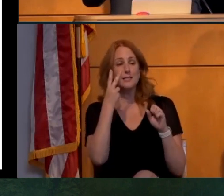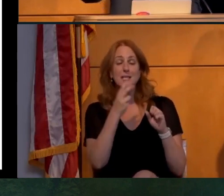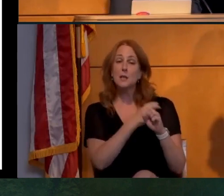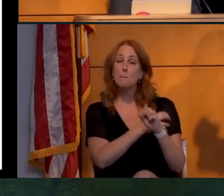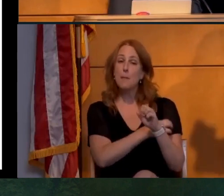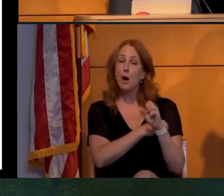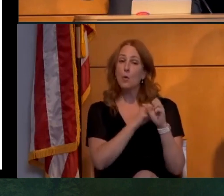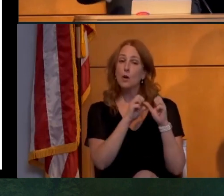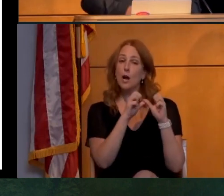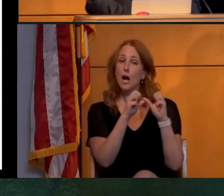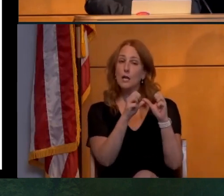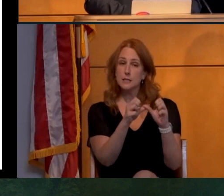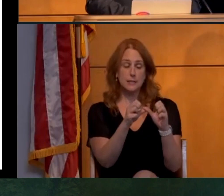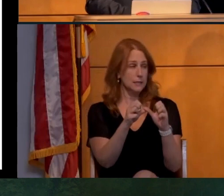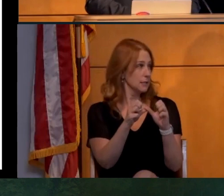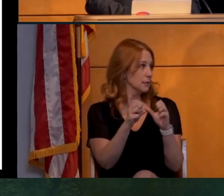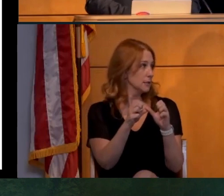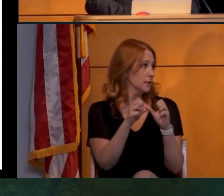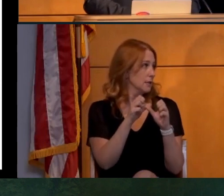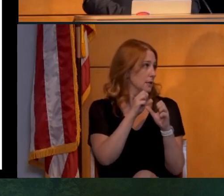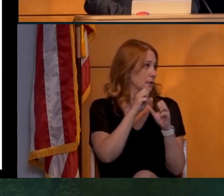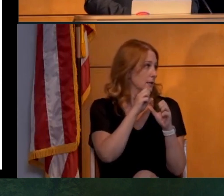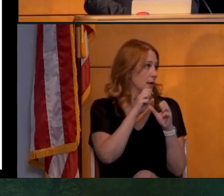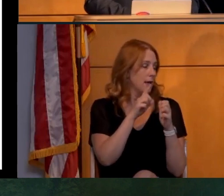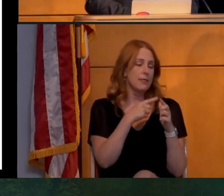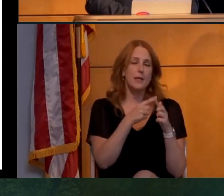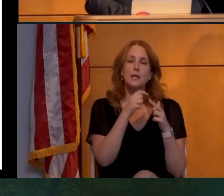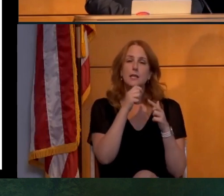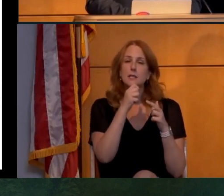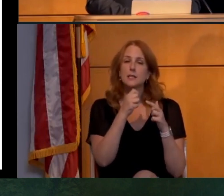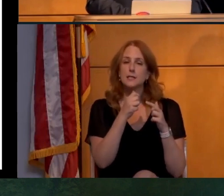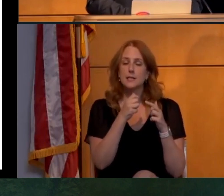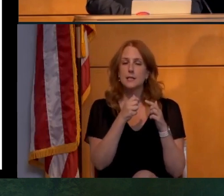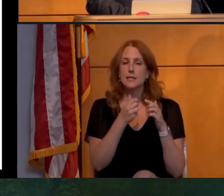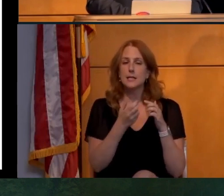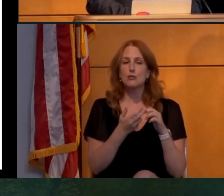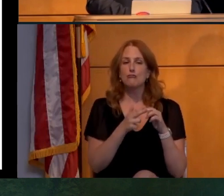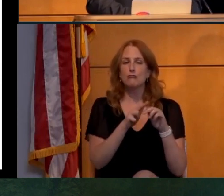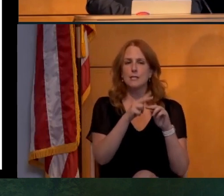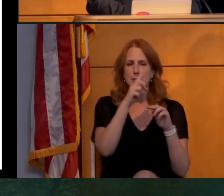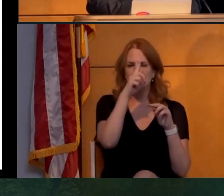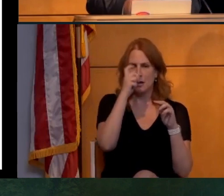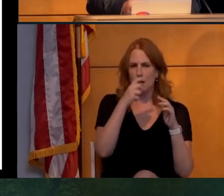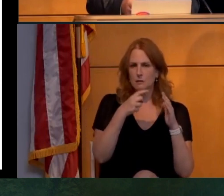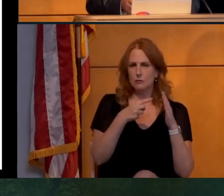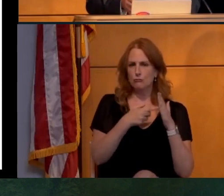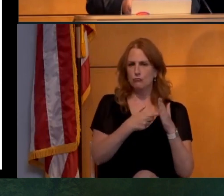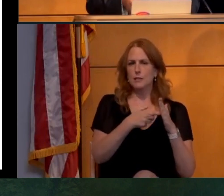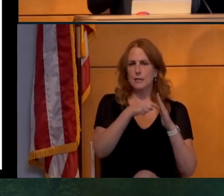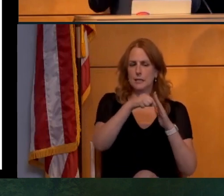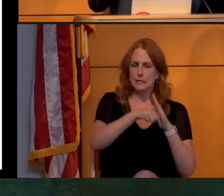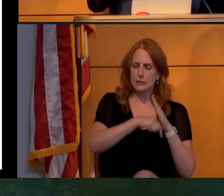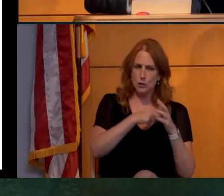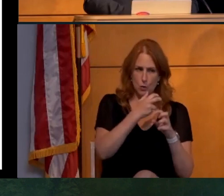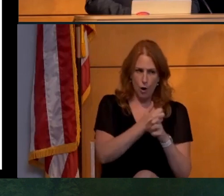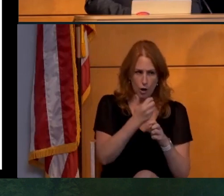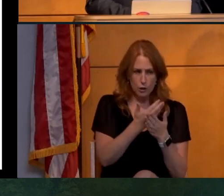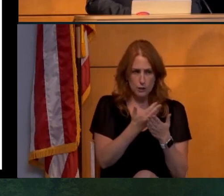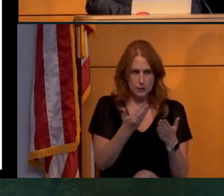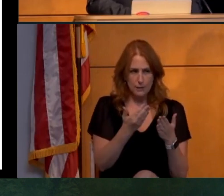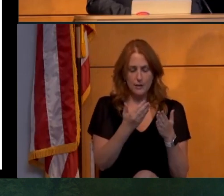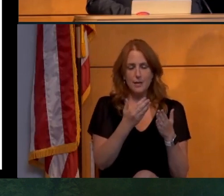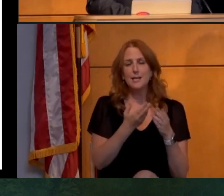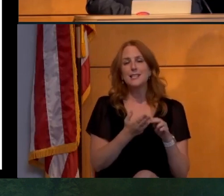then starts increasing. It doesn't increase because you start drilling into harder stuff. It's increasing because the power required to move cuttings to